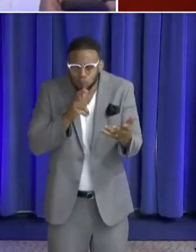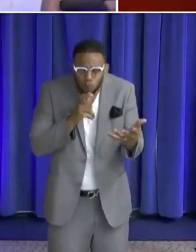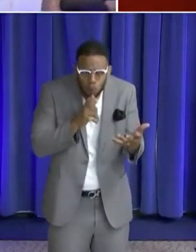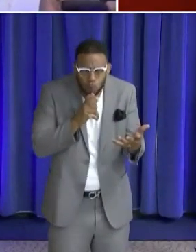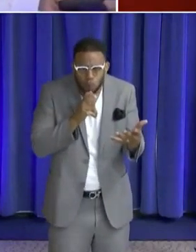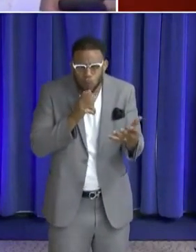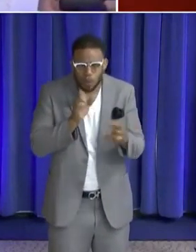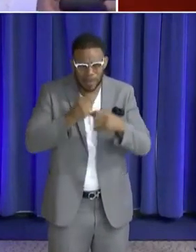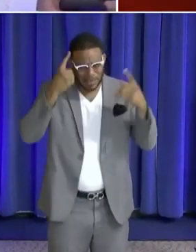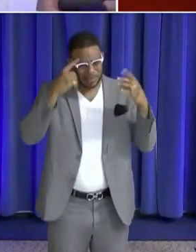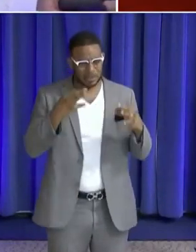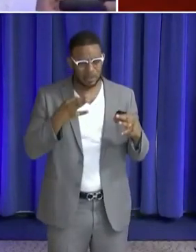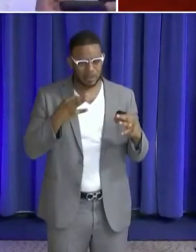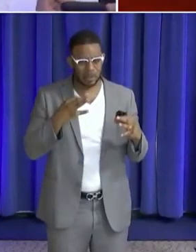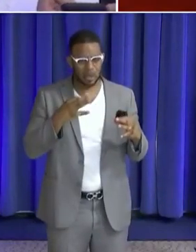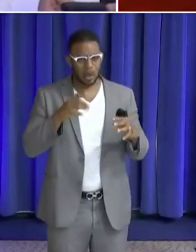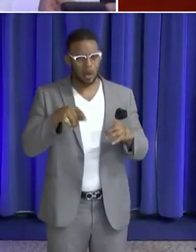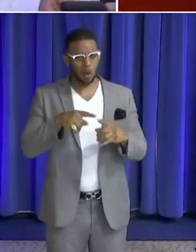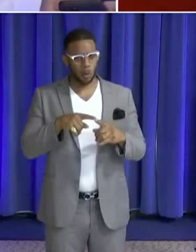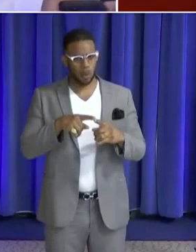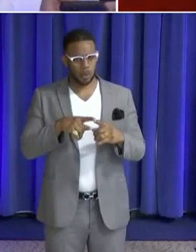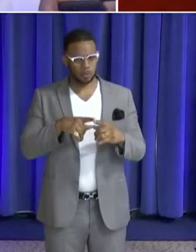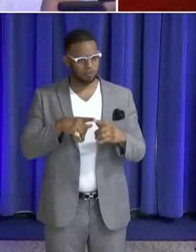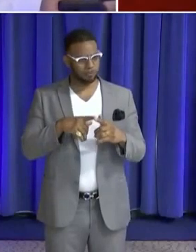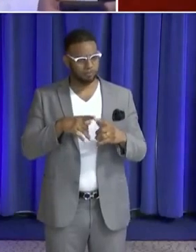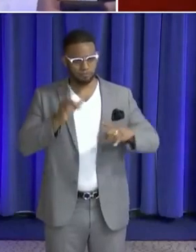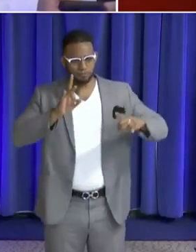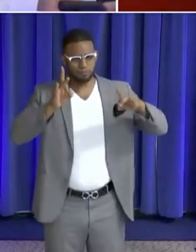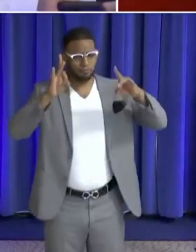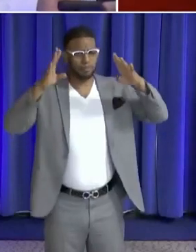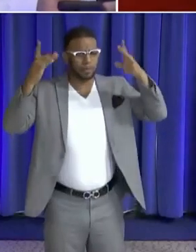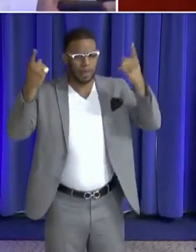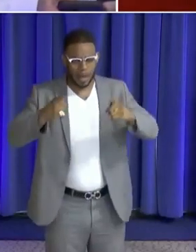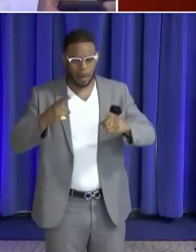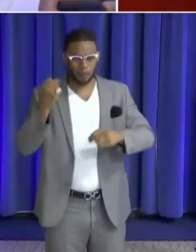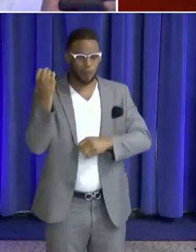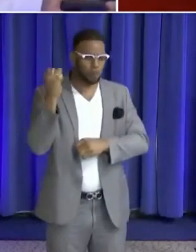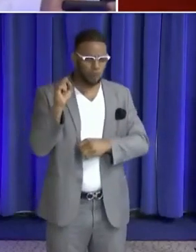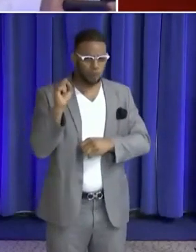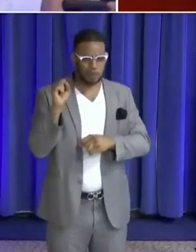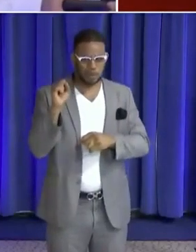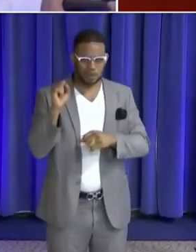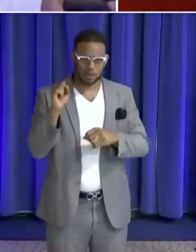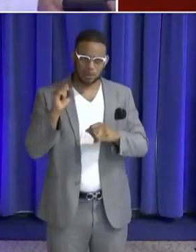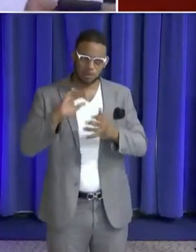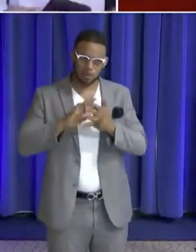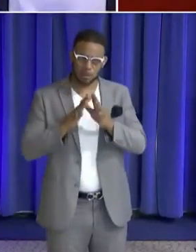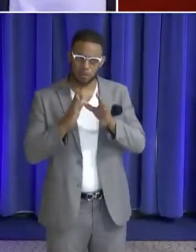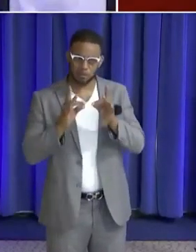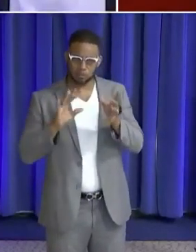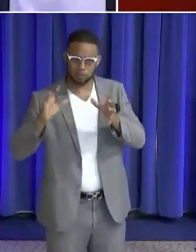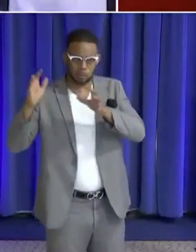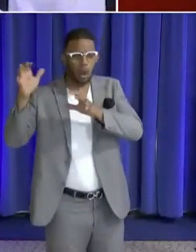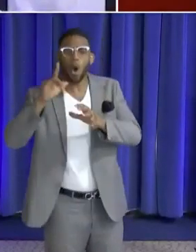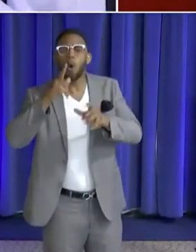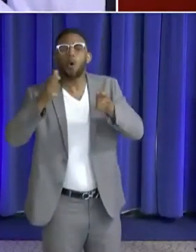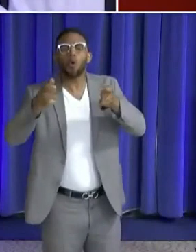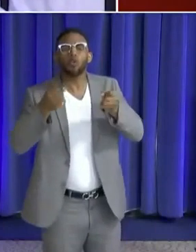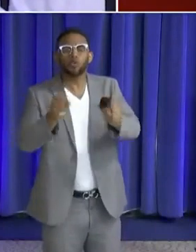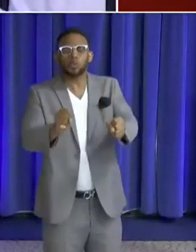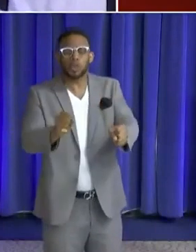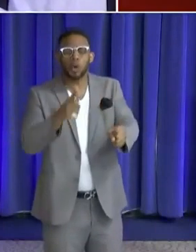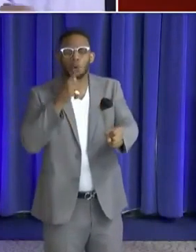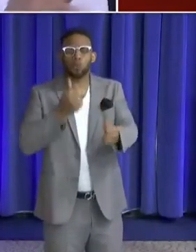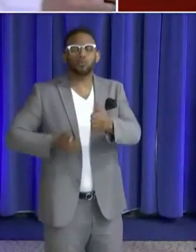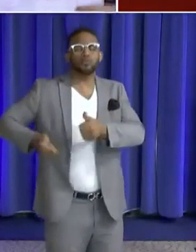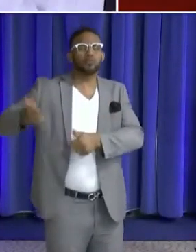When it comes to when darkness comes and the protests get a little dicey, who's controlling the streets?